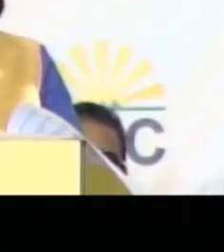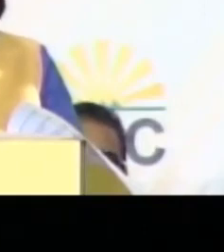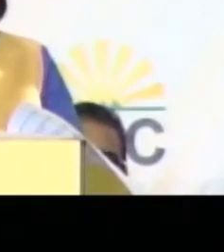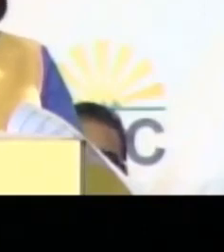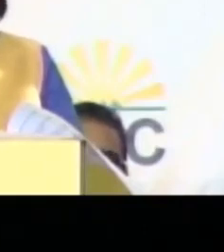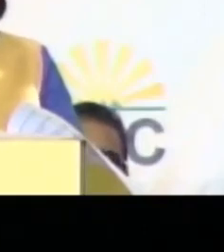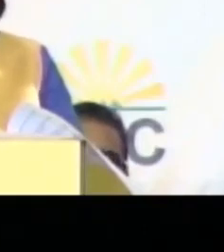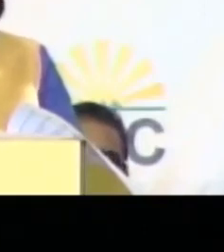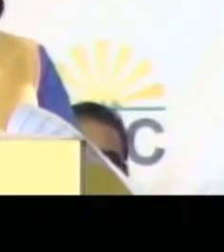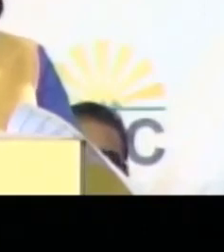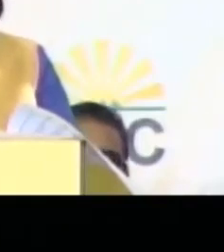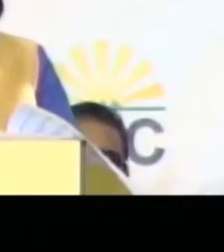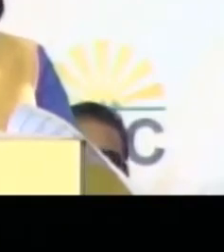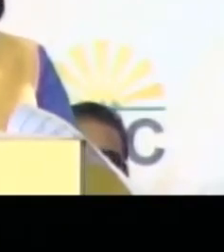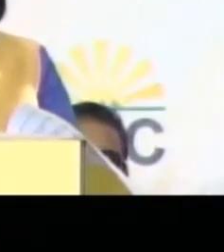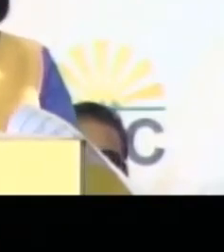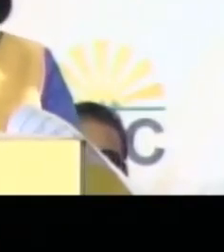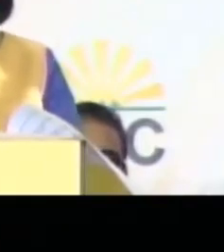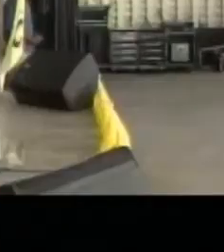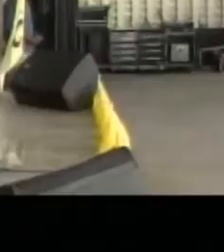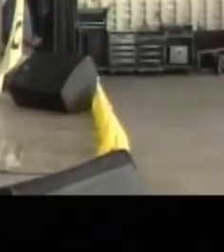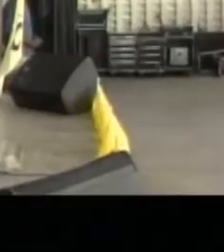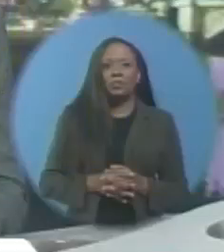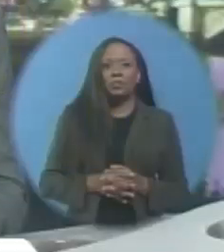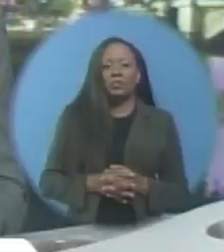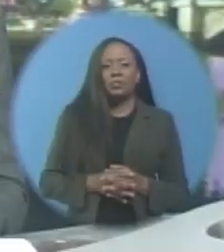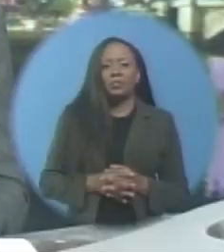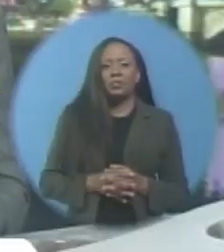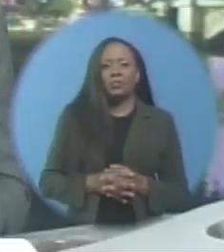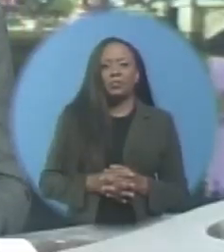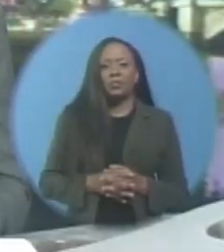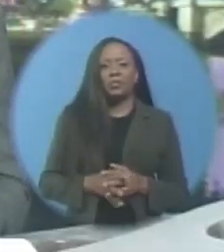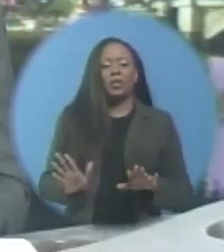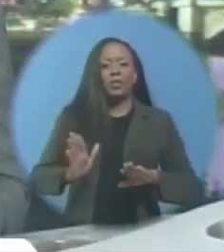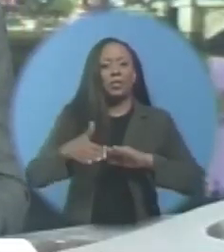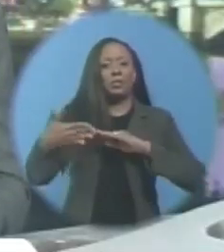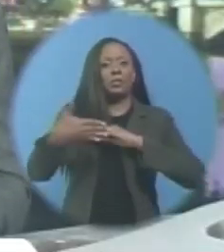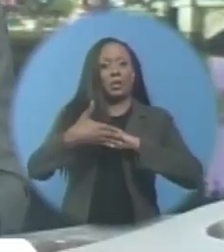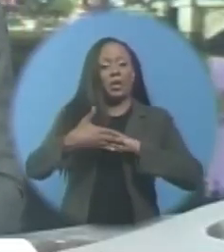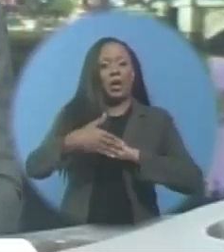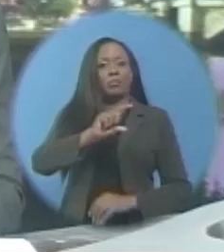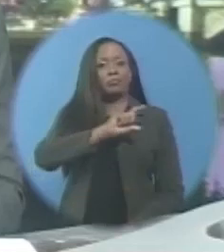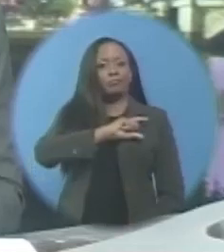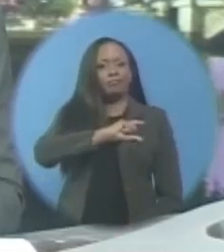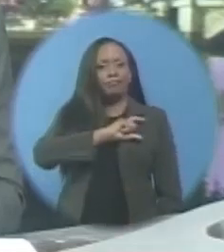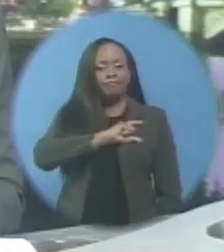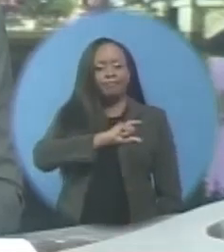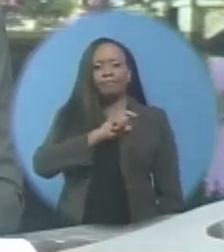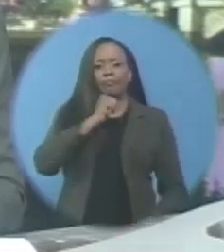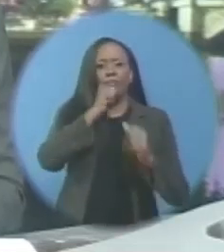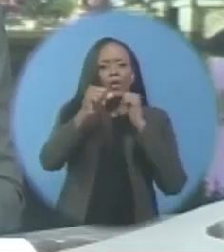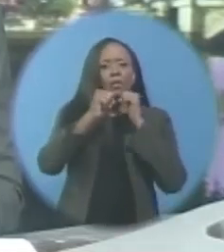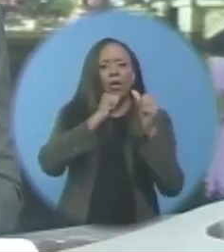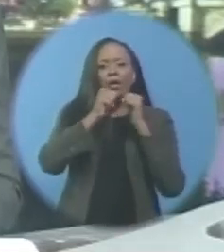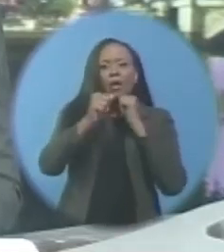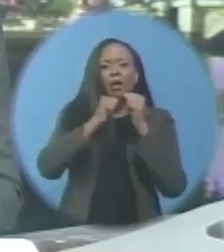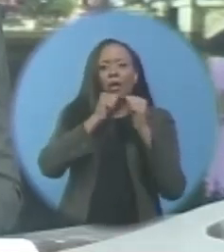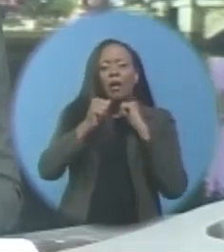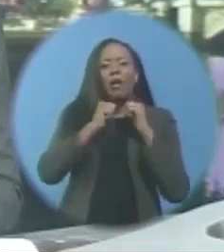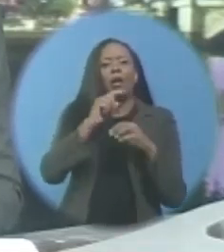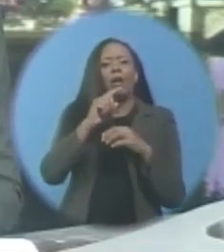being perpetrated on the people of our country. The Jamaica Constabulary Force is denying allegations